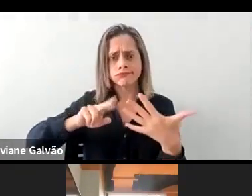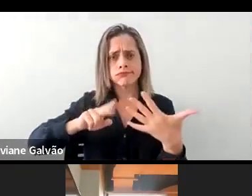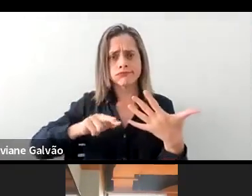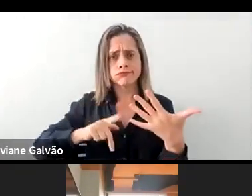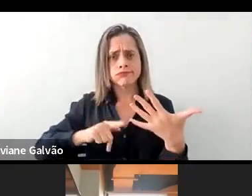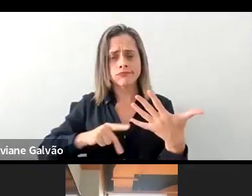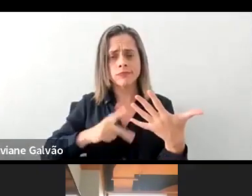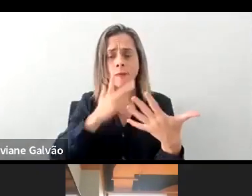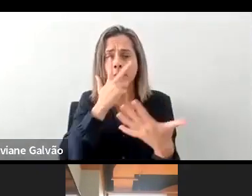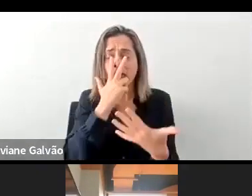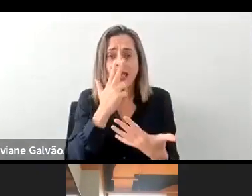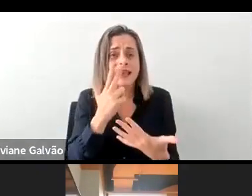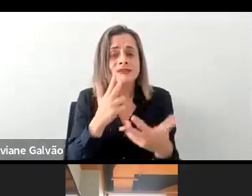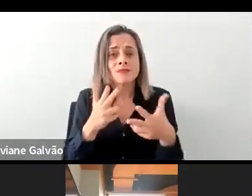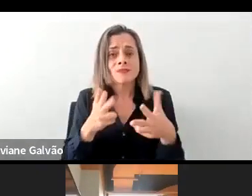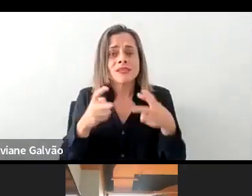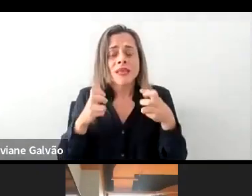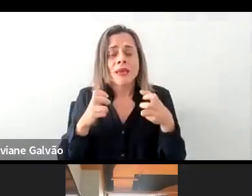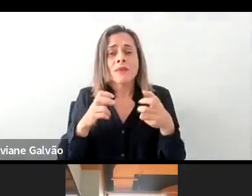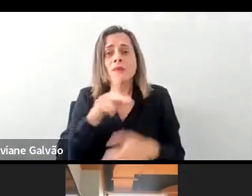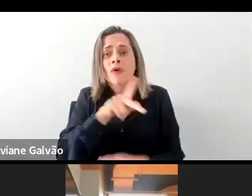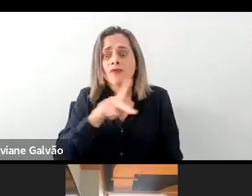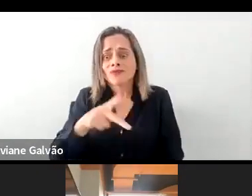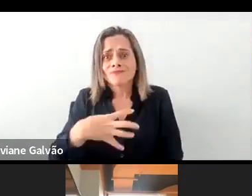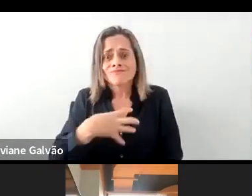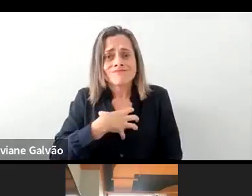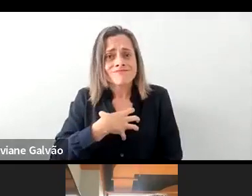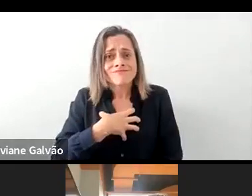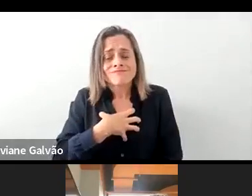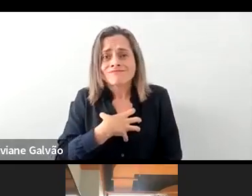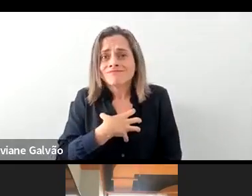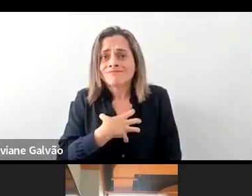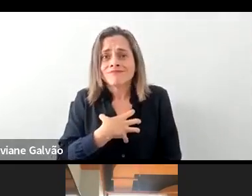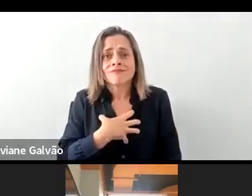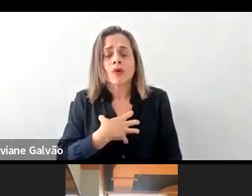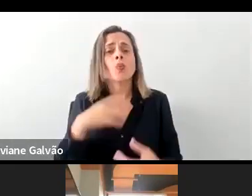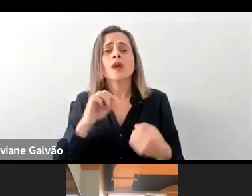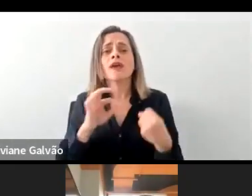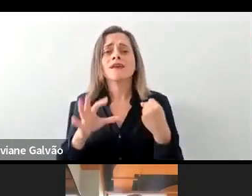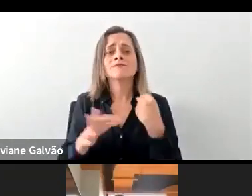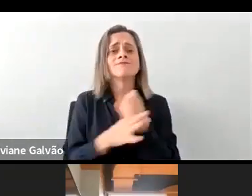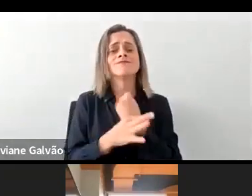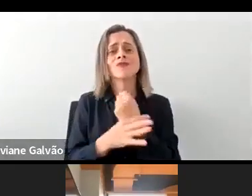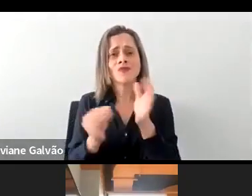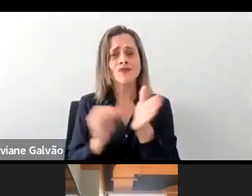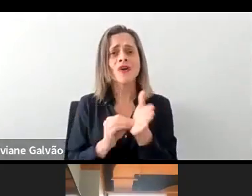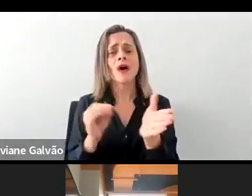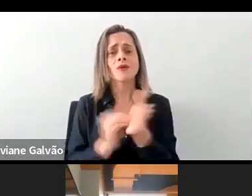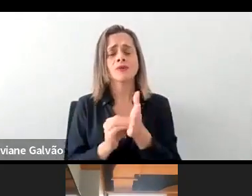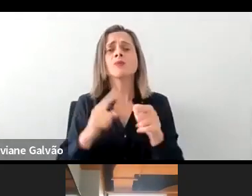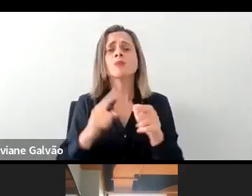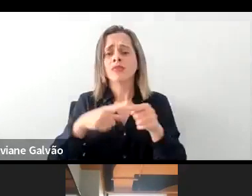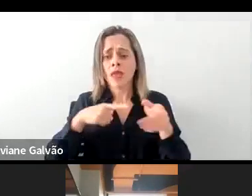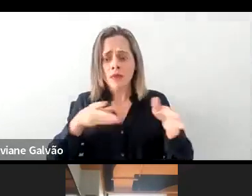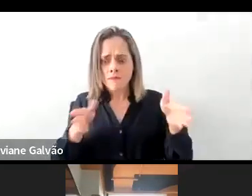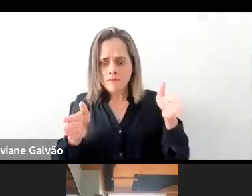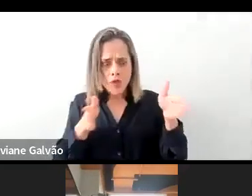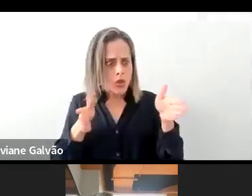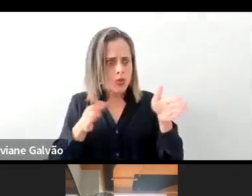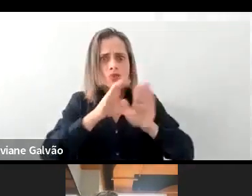a deadline to apply the curriculum. And if you are going to put a little bit about